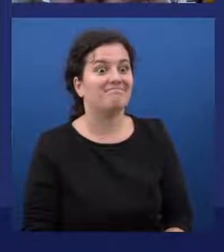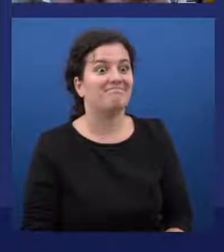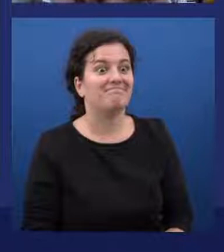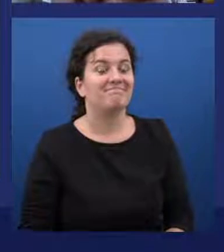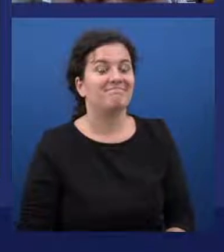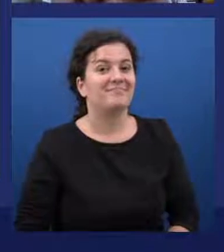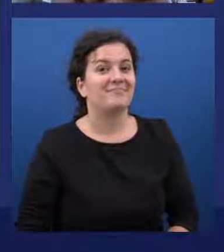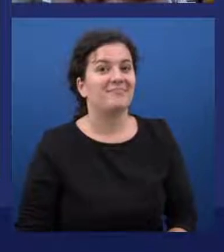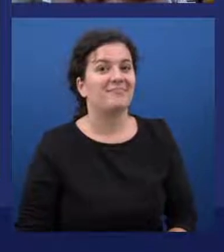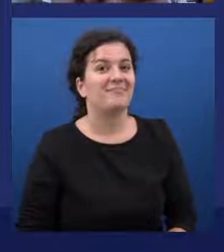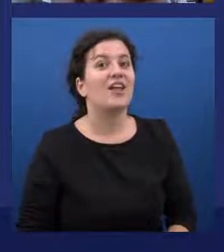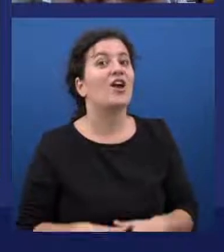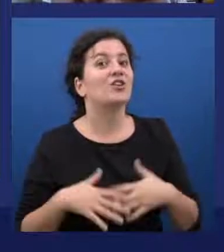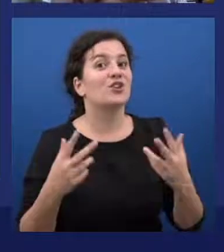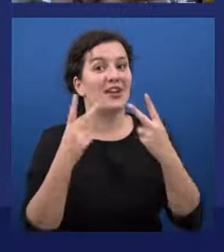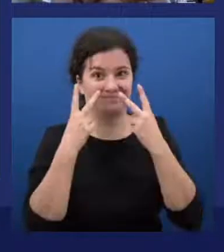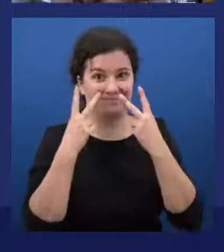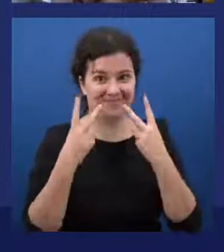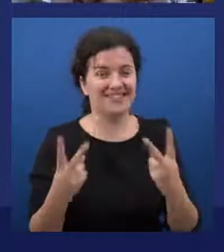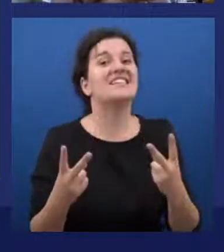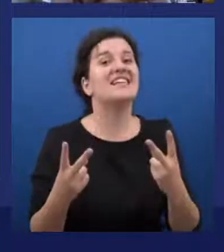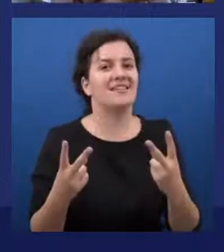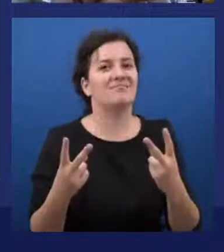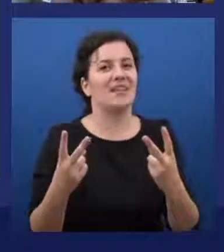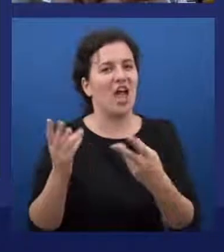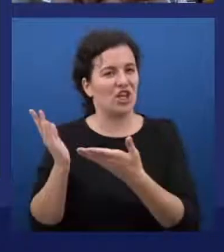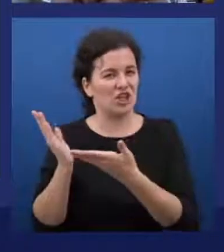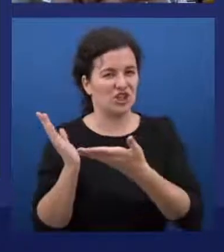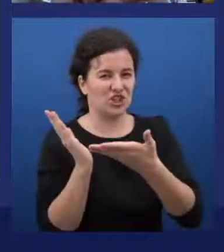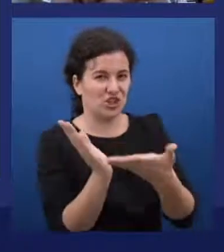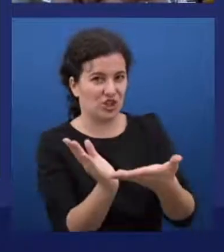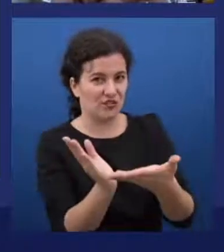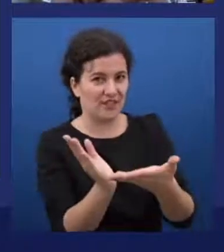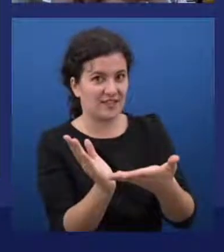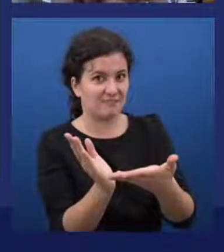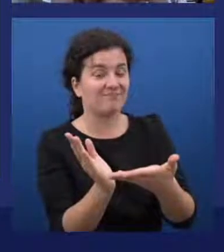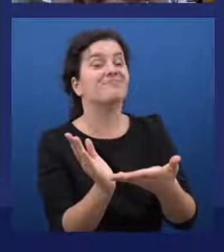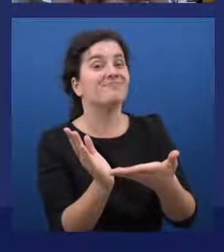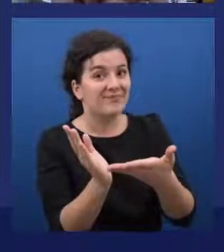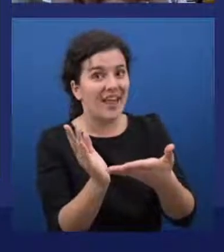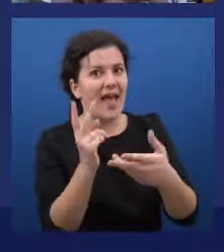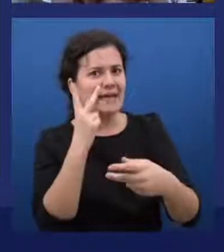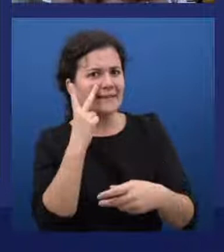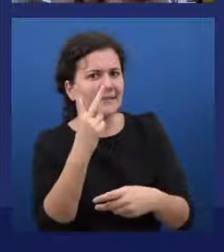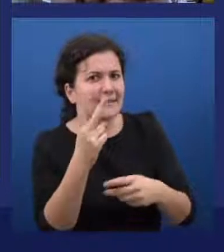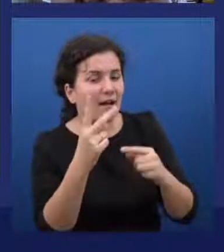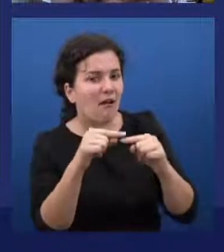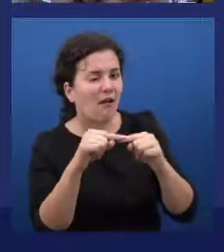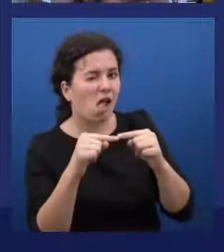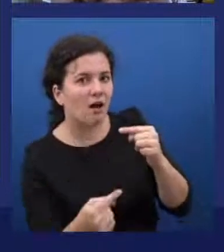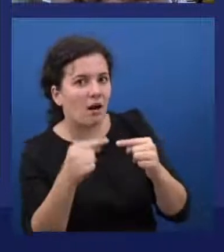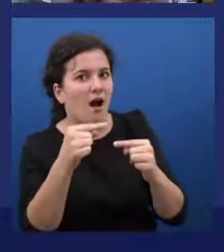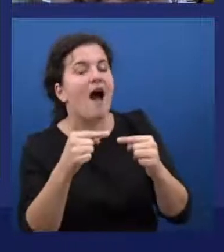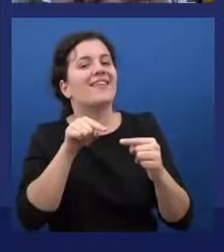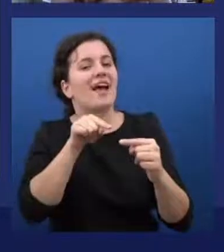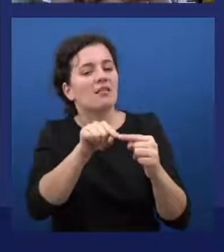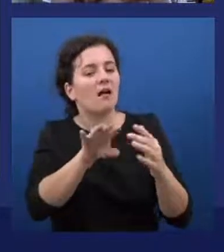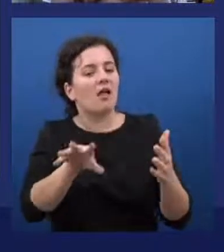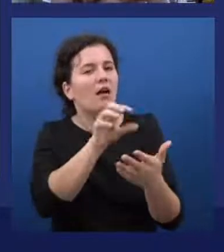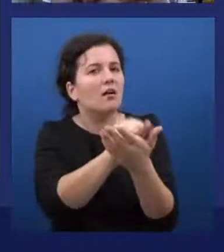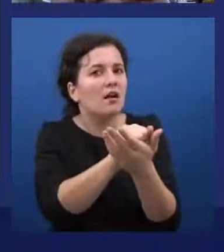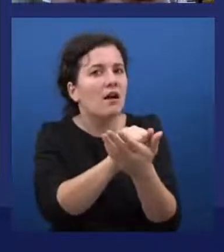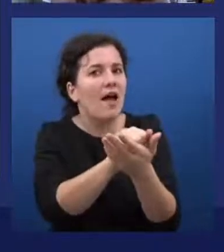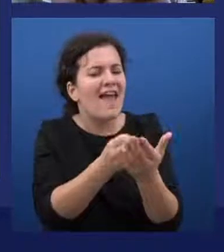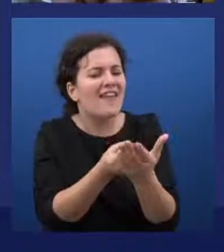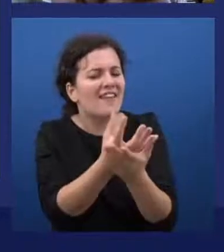the service. And then if we are detecting anomaly, then we return that information. I can run it